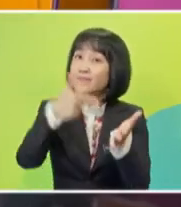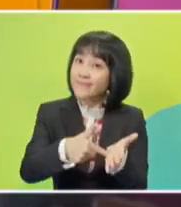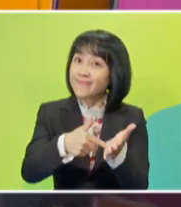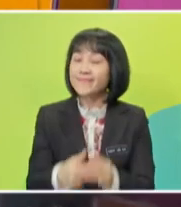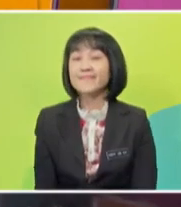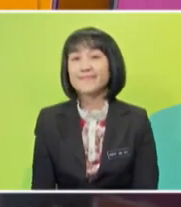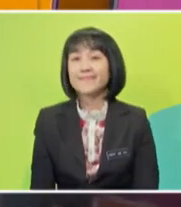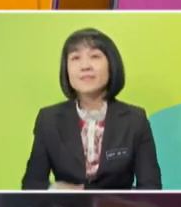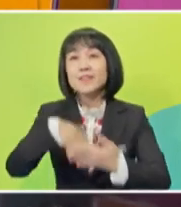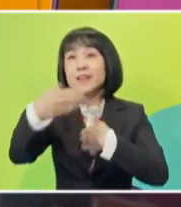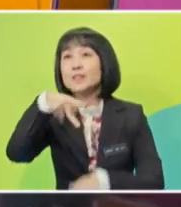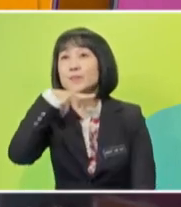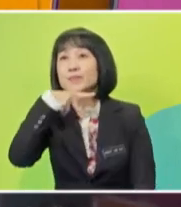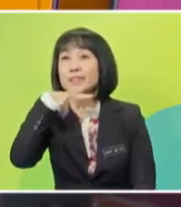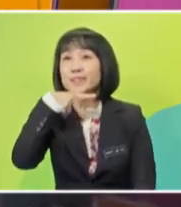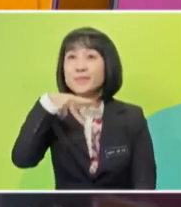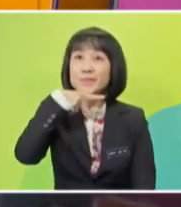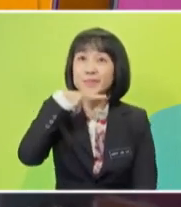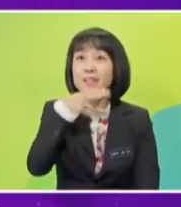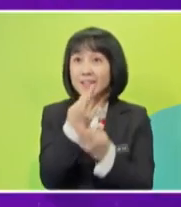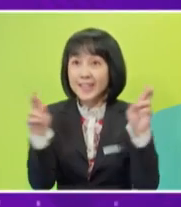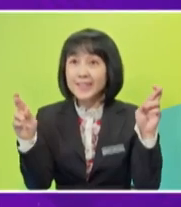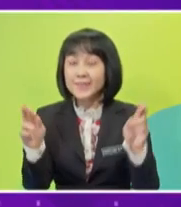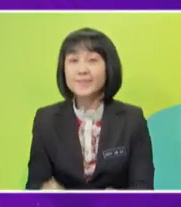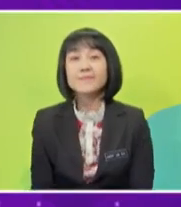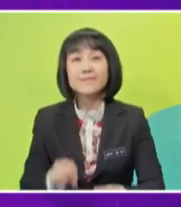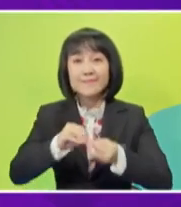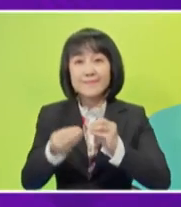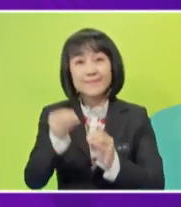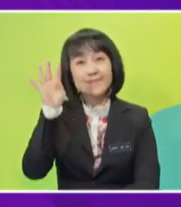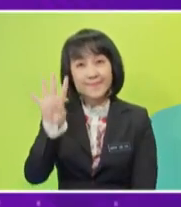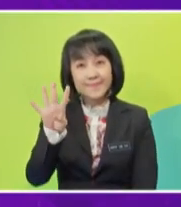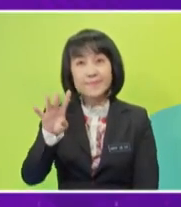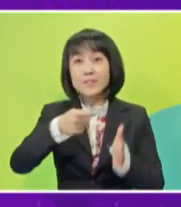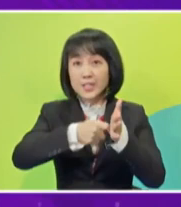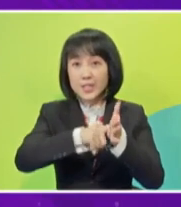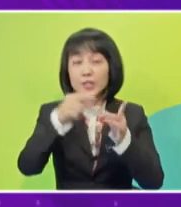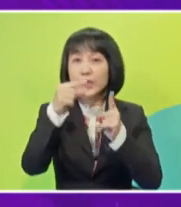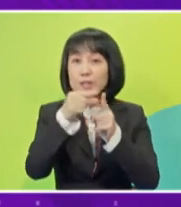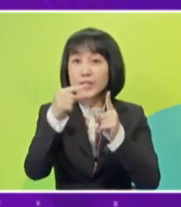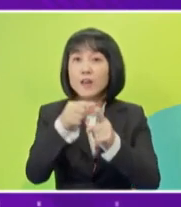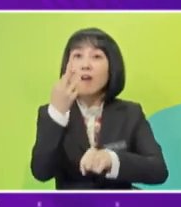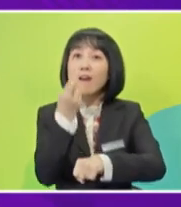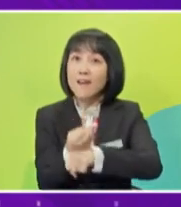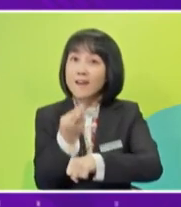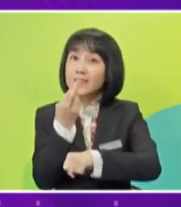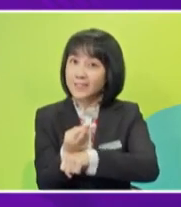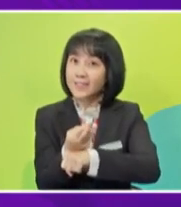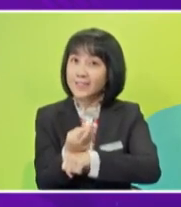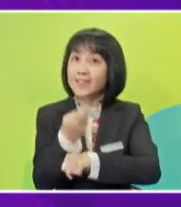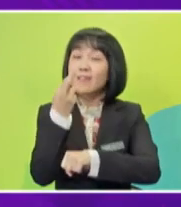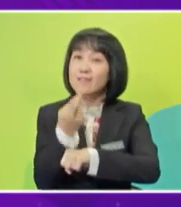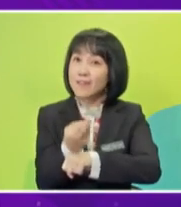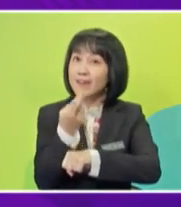next will be Putri. So Putri, this word is for you, Putri. Number four, the keyword is rocks.